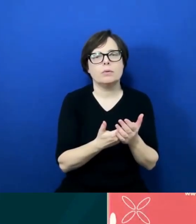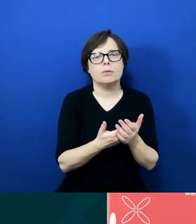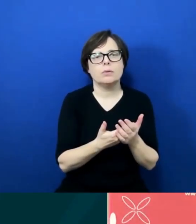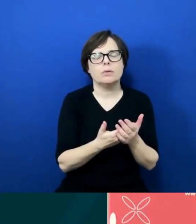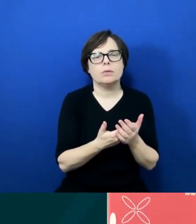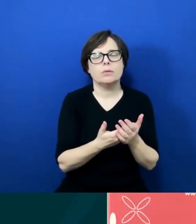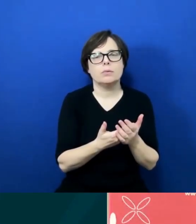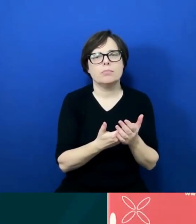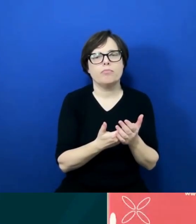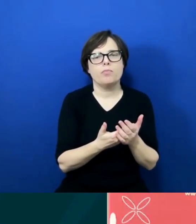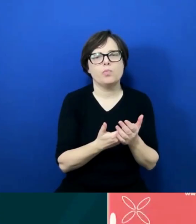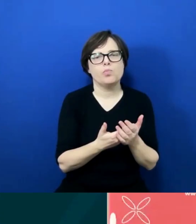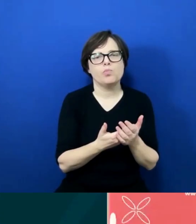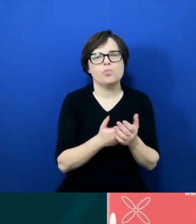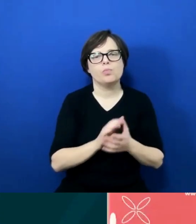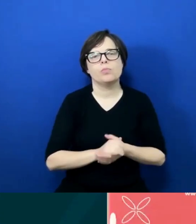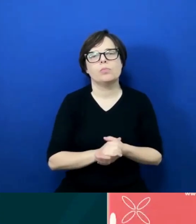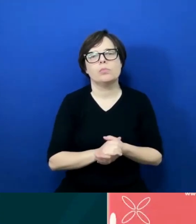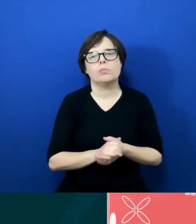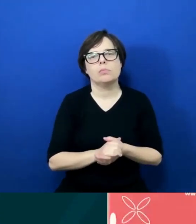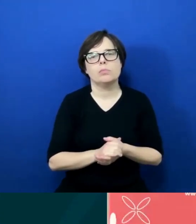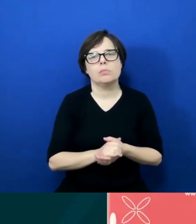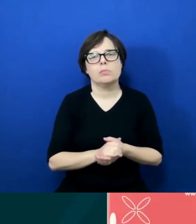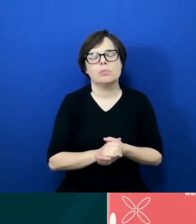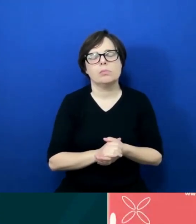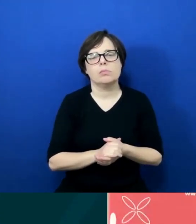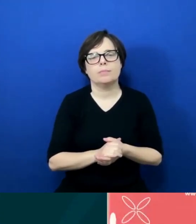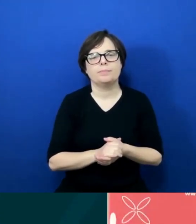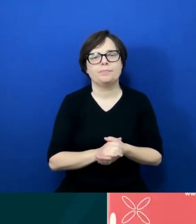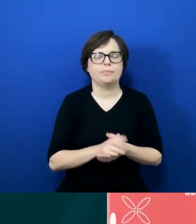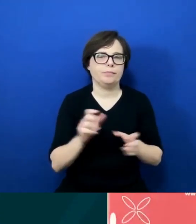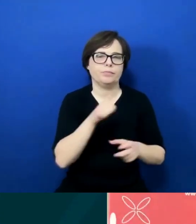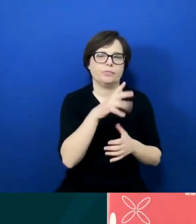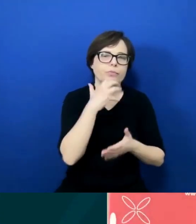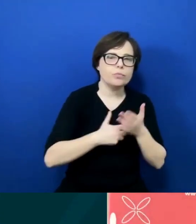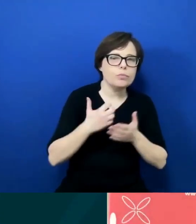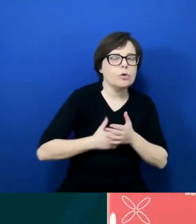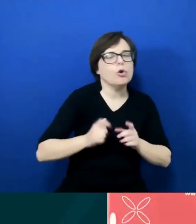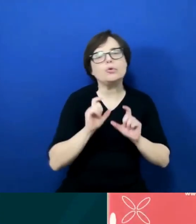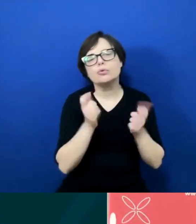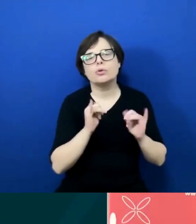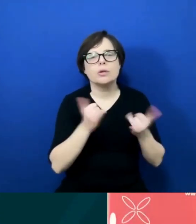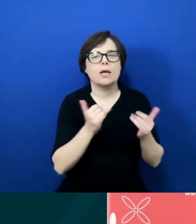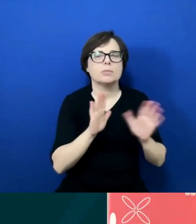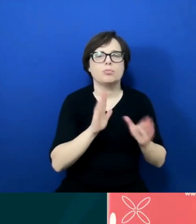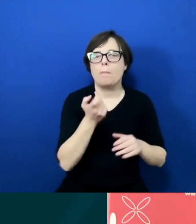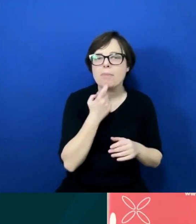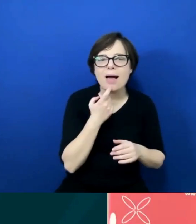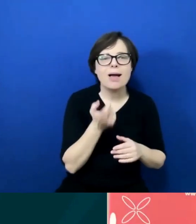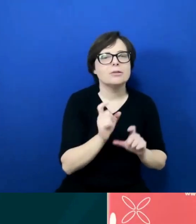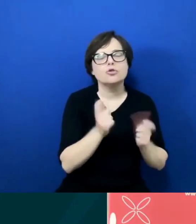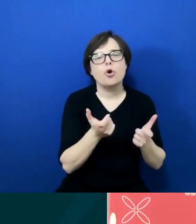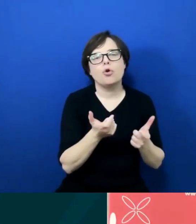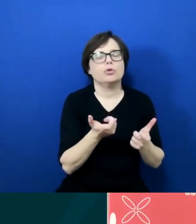before, and do you use plastic structures? You know, because there is some limitation of soil for trees. When we